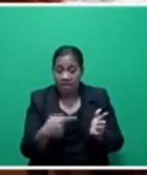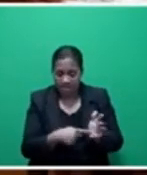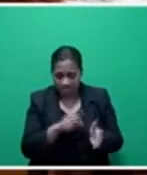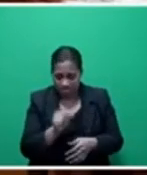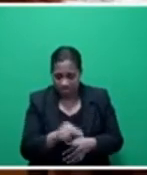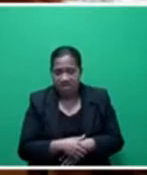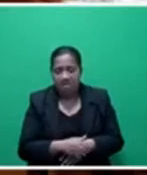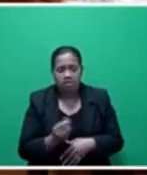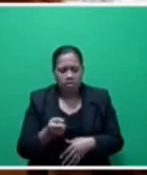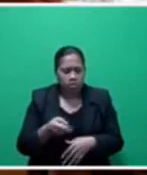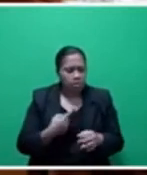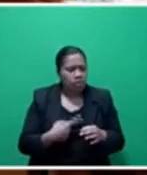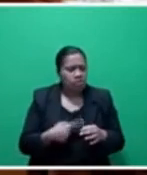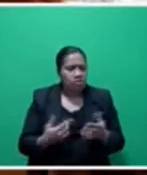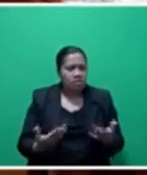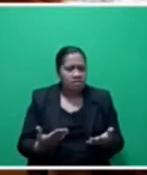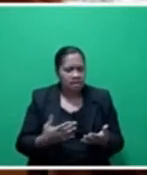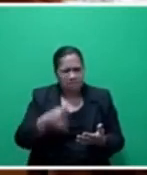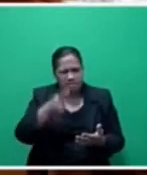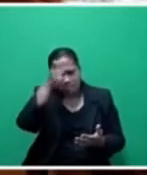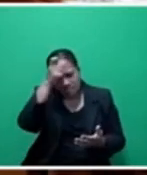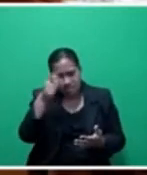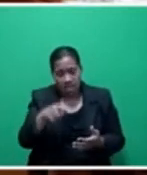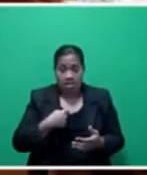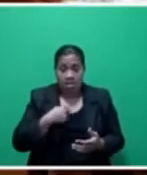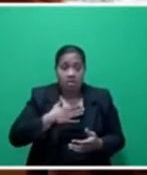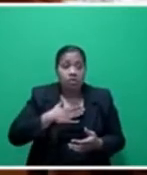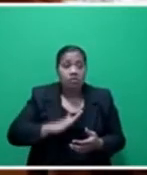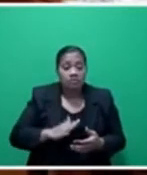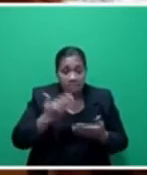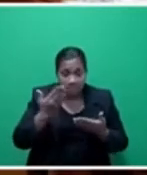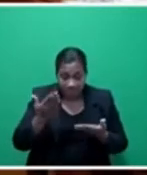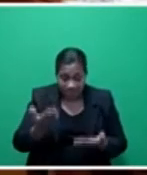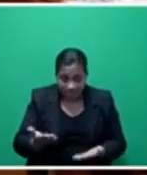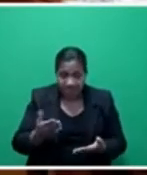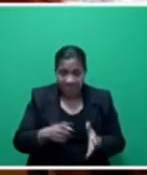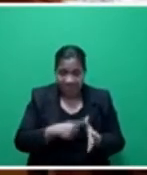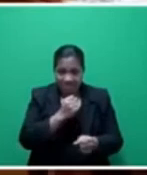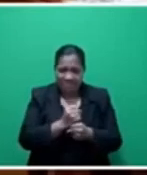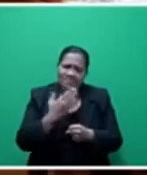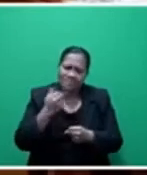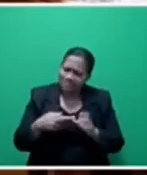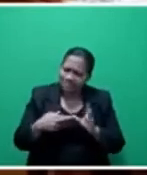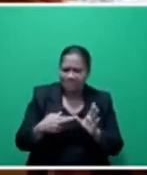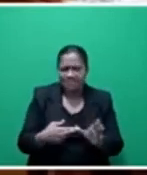those questions and queries, I would just like the Honourable AG to respond to that